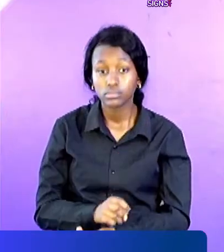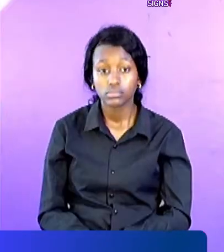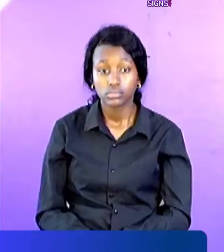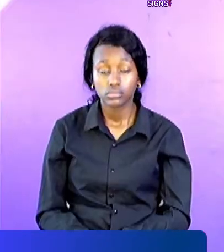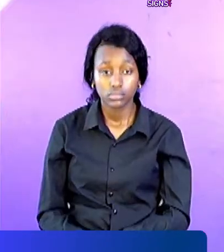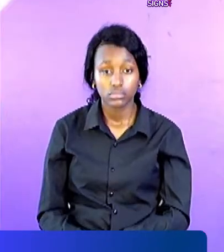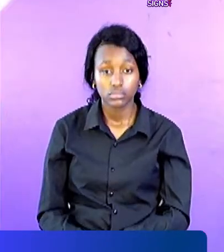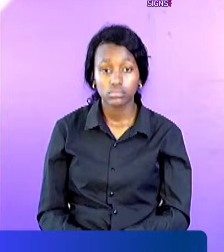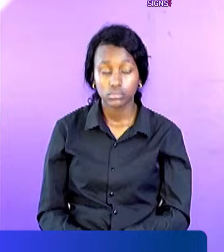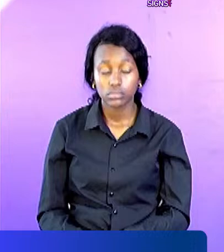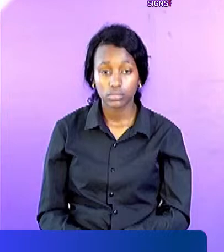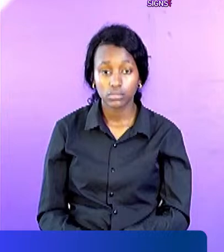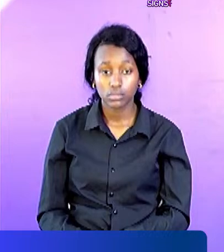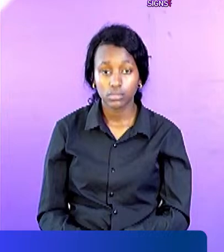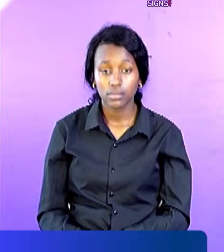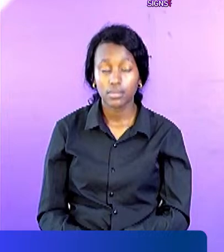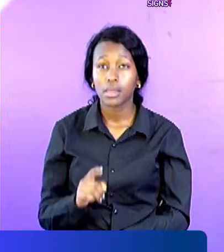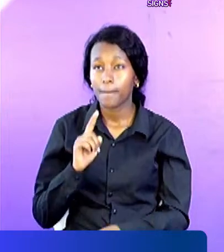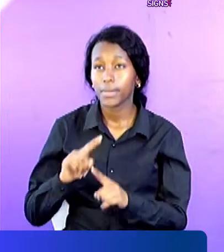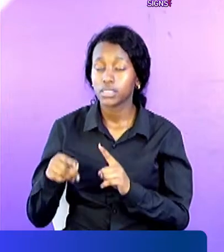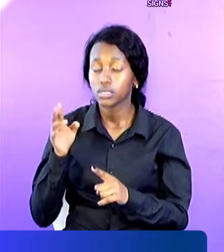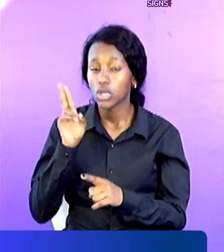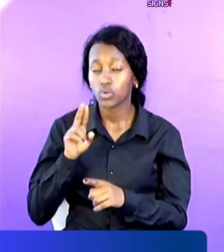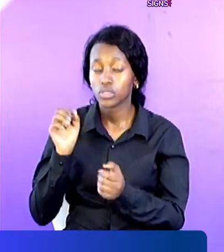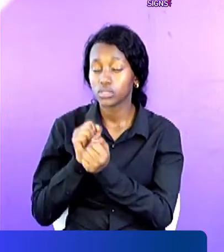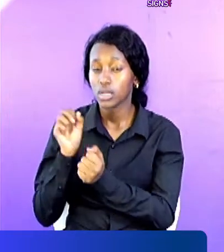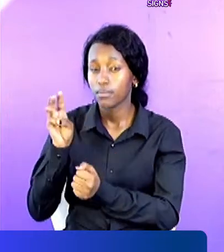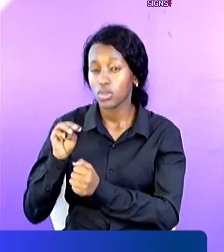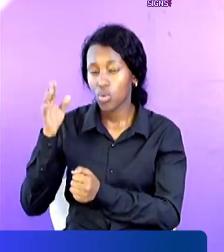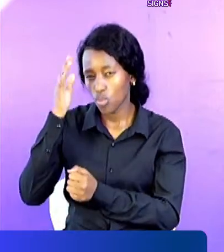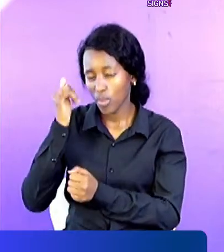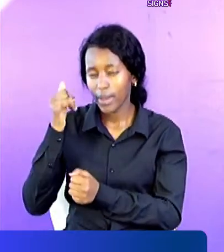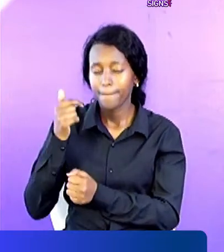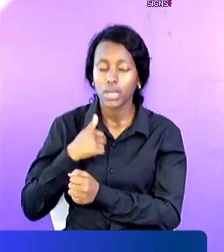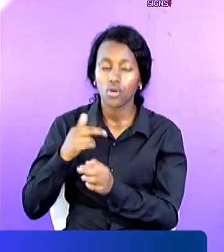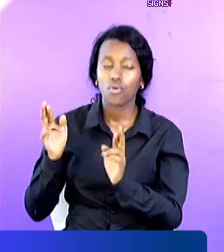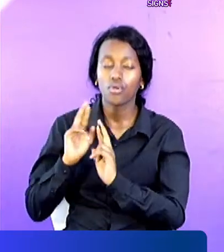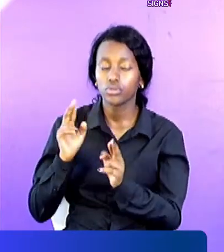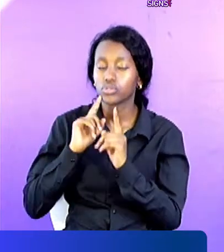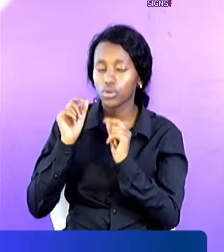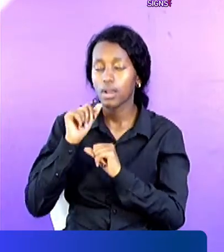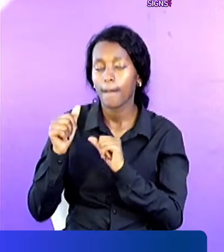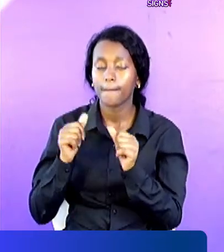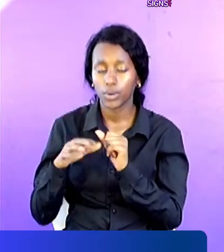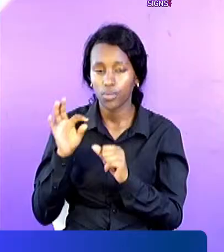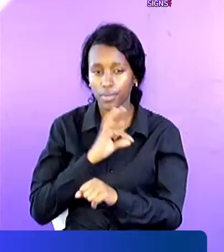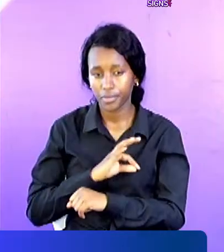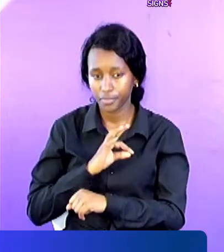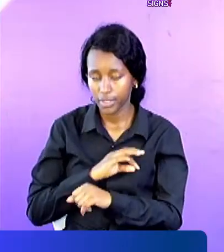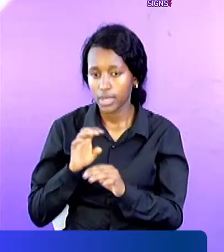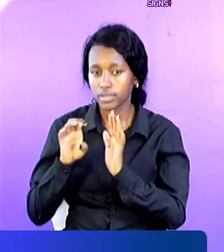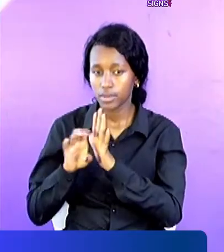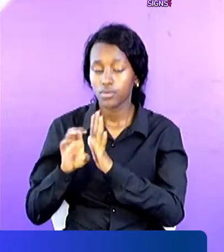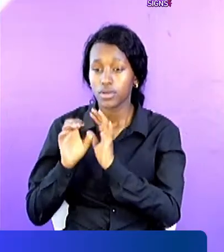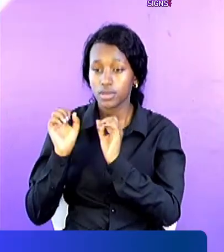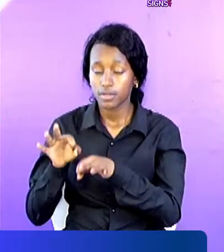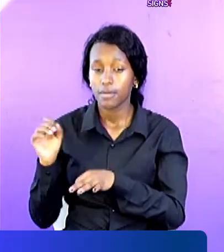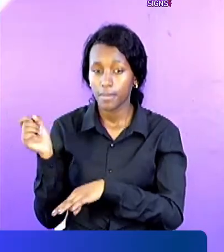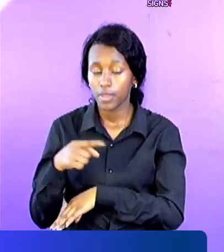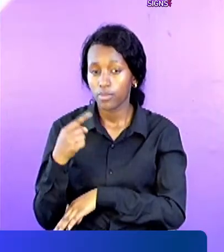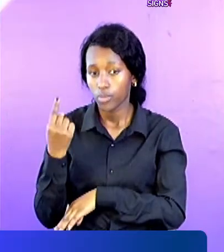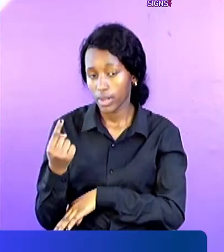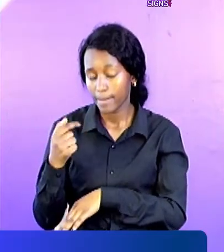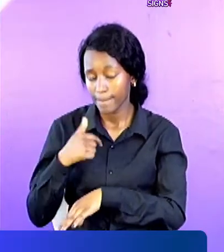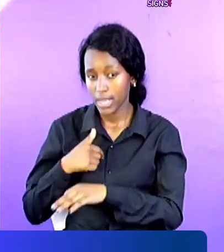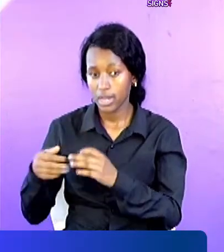would be reasonable, and say I'm going to invest 1 million in January. So then that